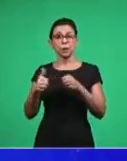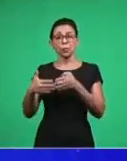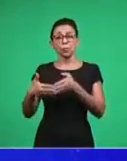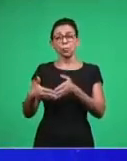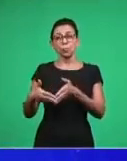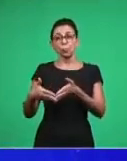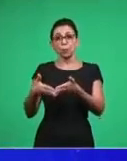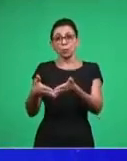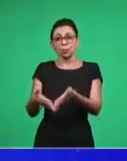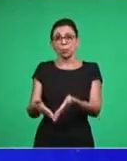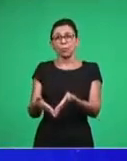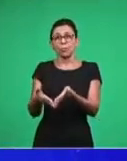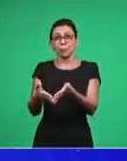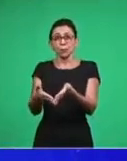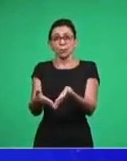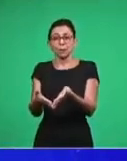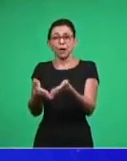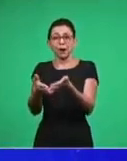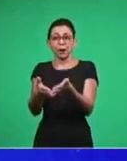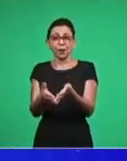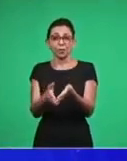announcements. First